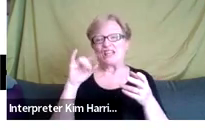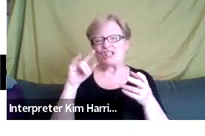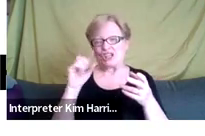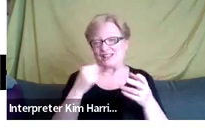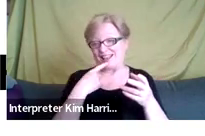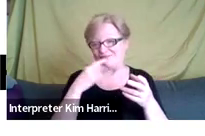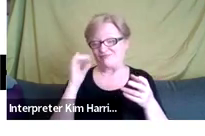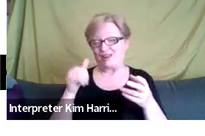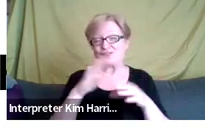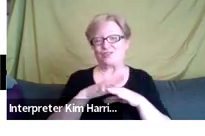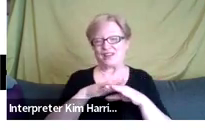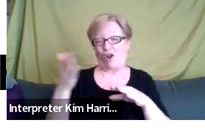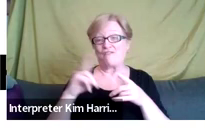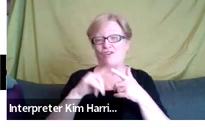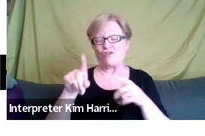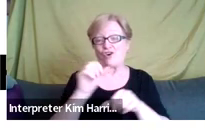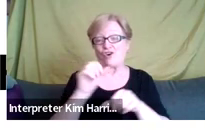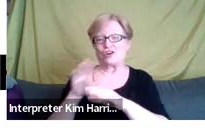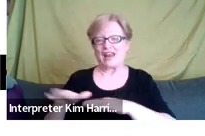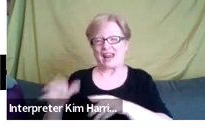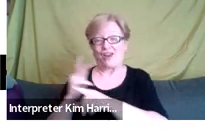have other medical illnesses.